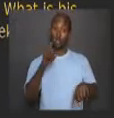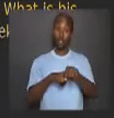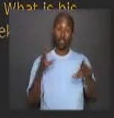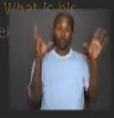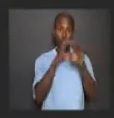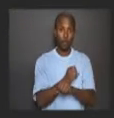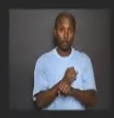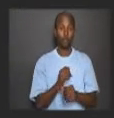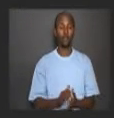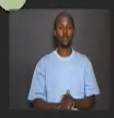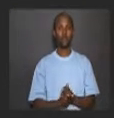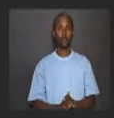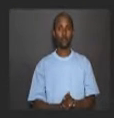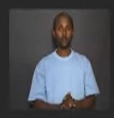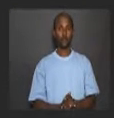Time's up.